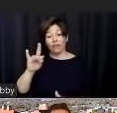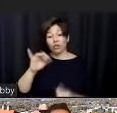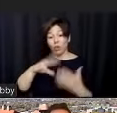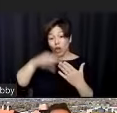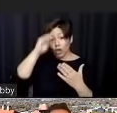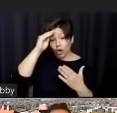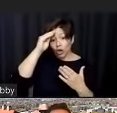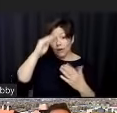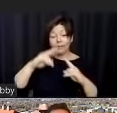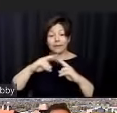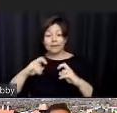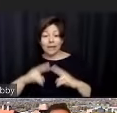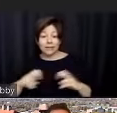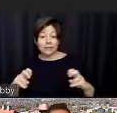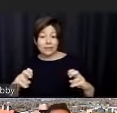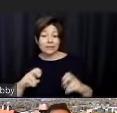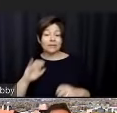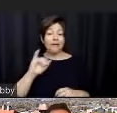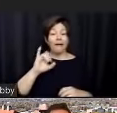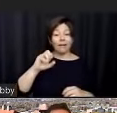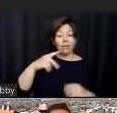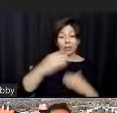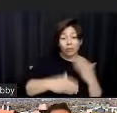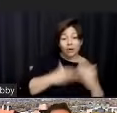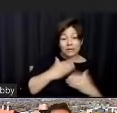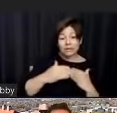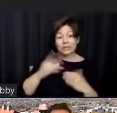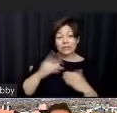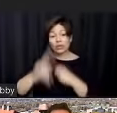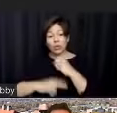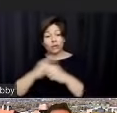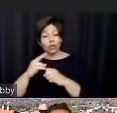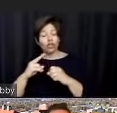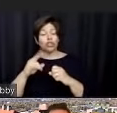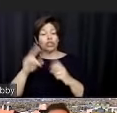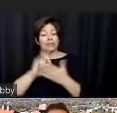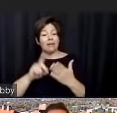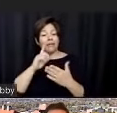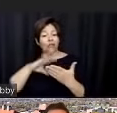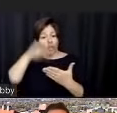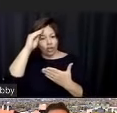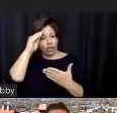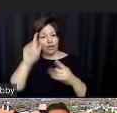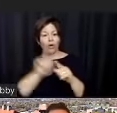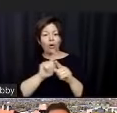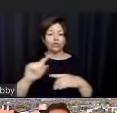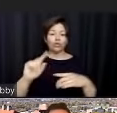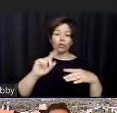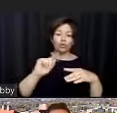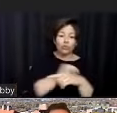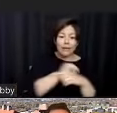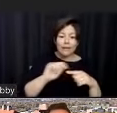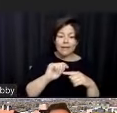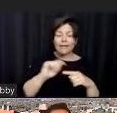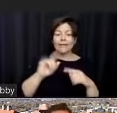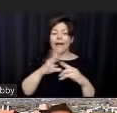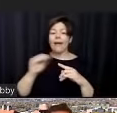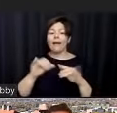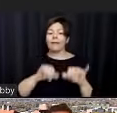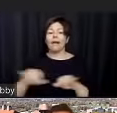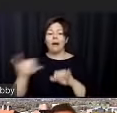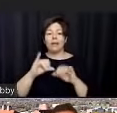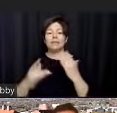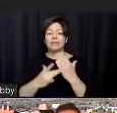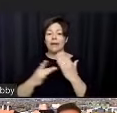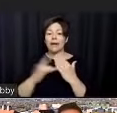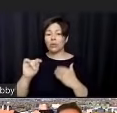related services, IEP process, universal design for learning, as well as training and commonly used tech tools. But we